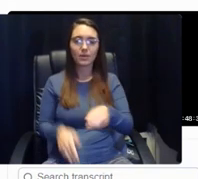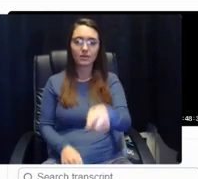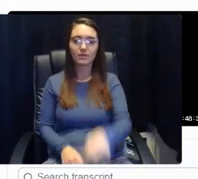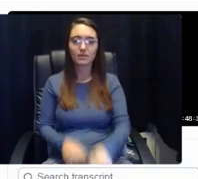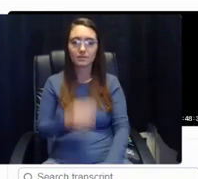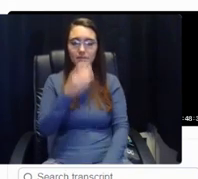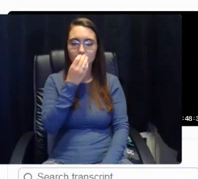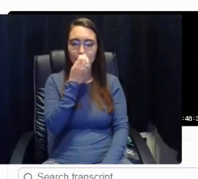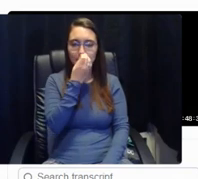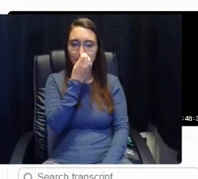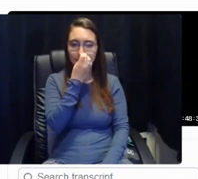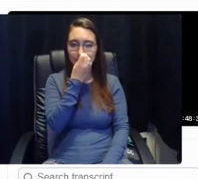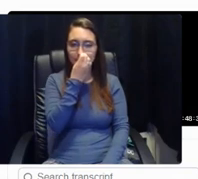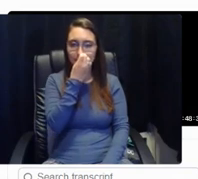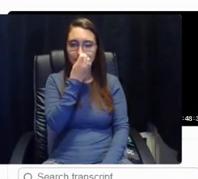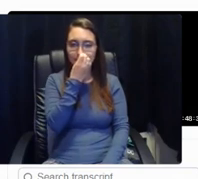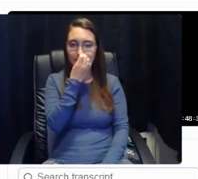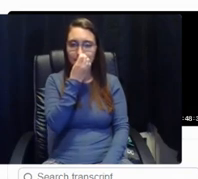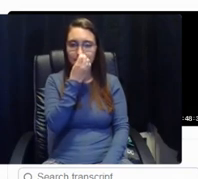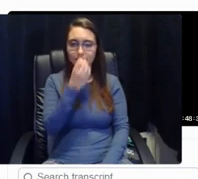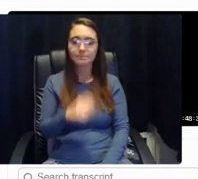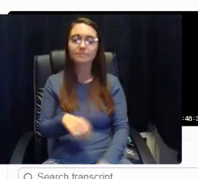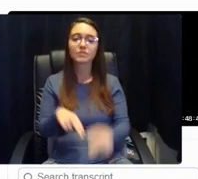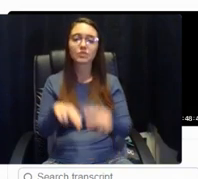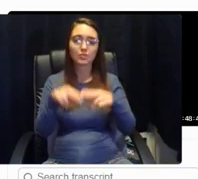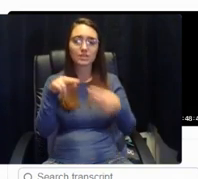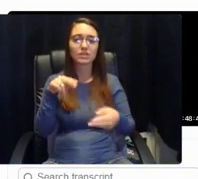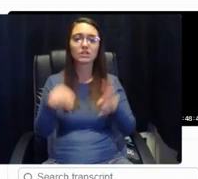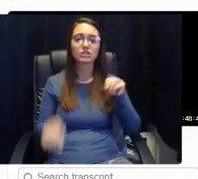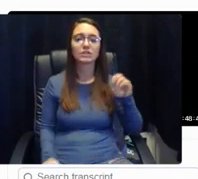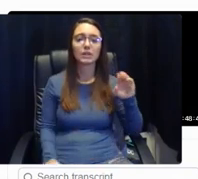So put it in the reduction mode.